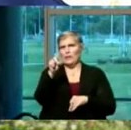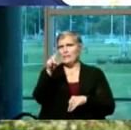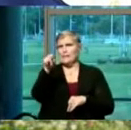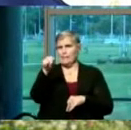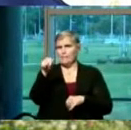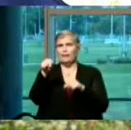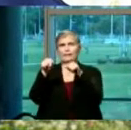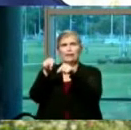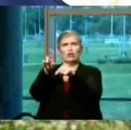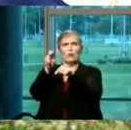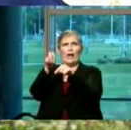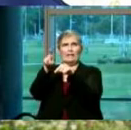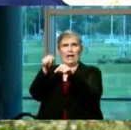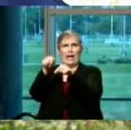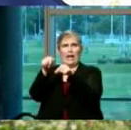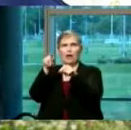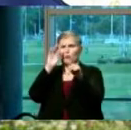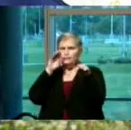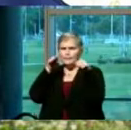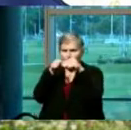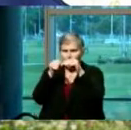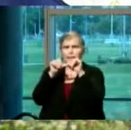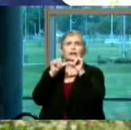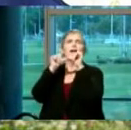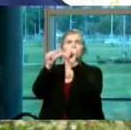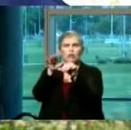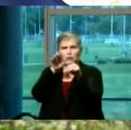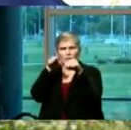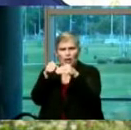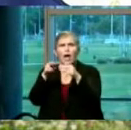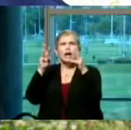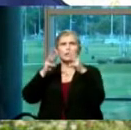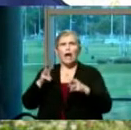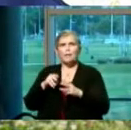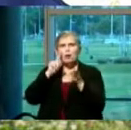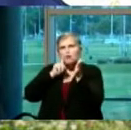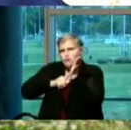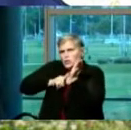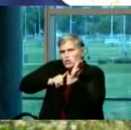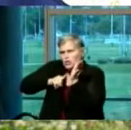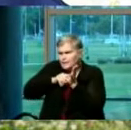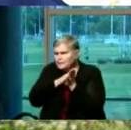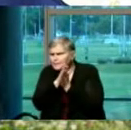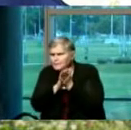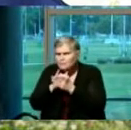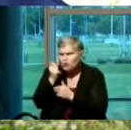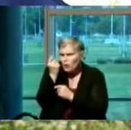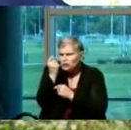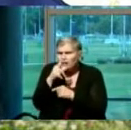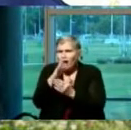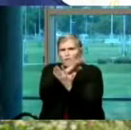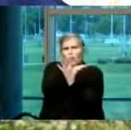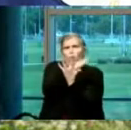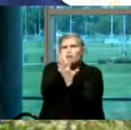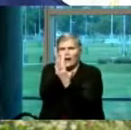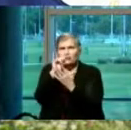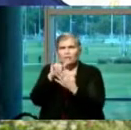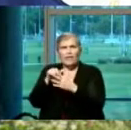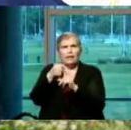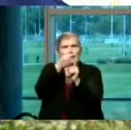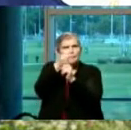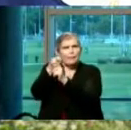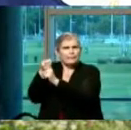And at USDA, we've targeted and will continue to target our climate research efforts to better understand the full range of potential climate